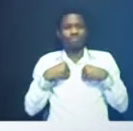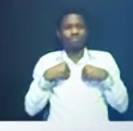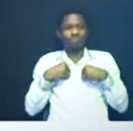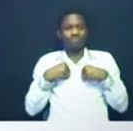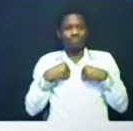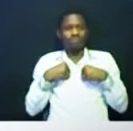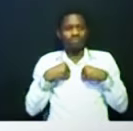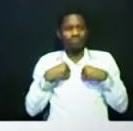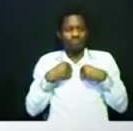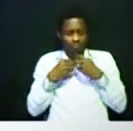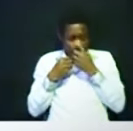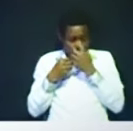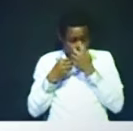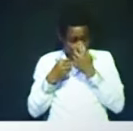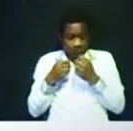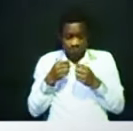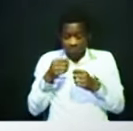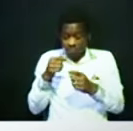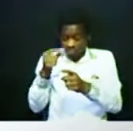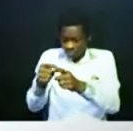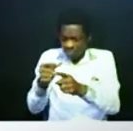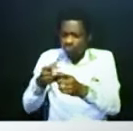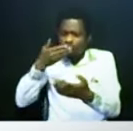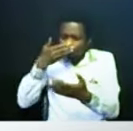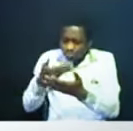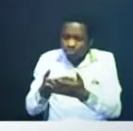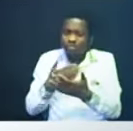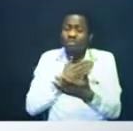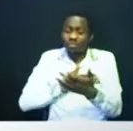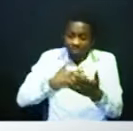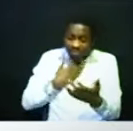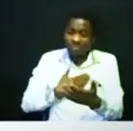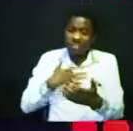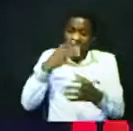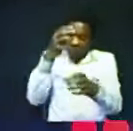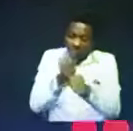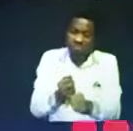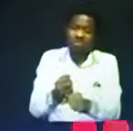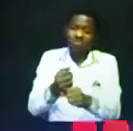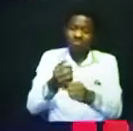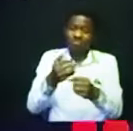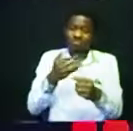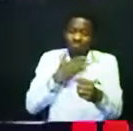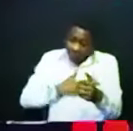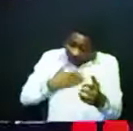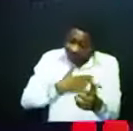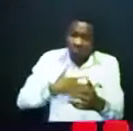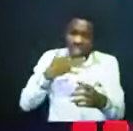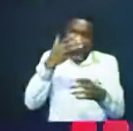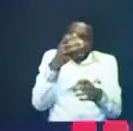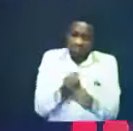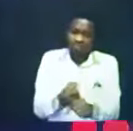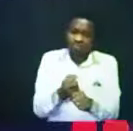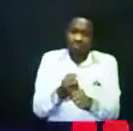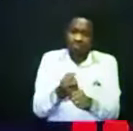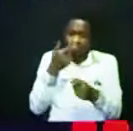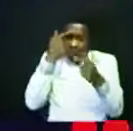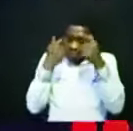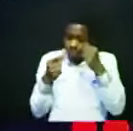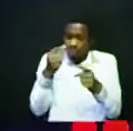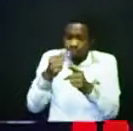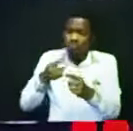offer, and it's a good offer. Please accept it. Oh, it is